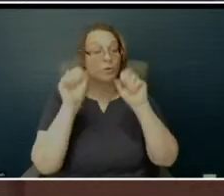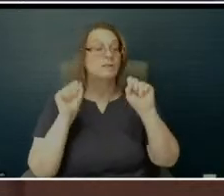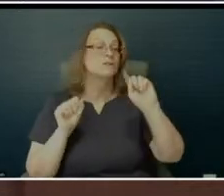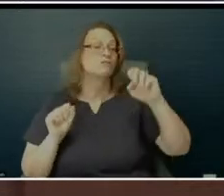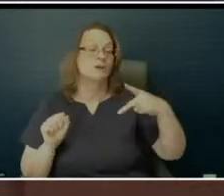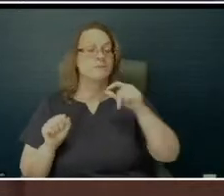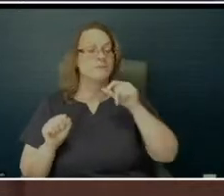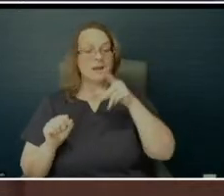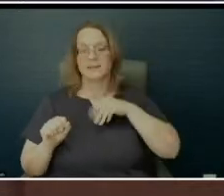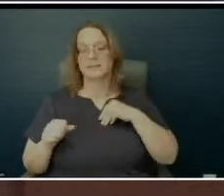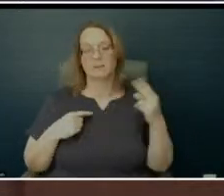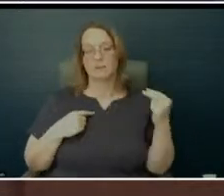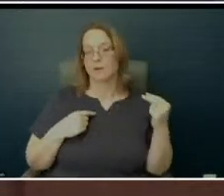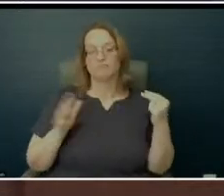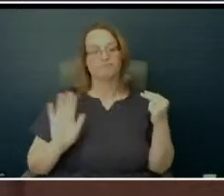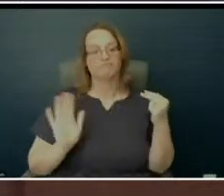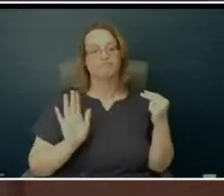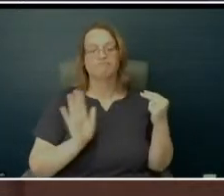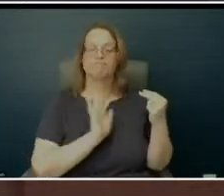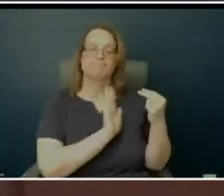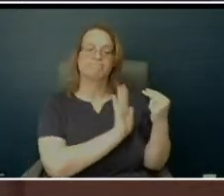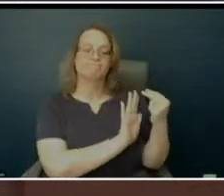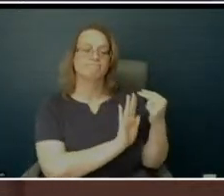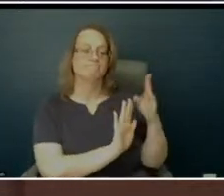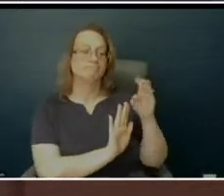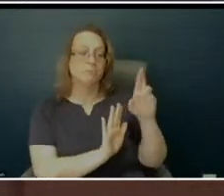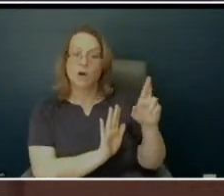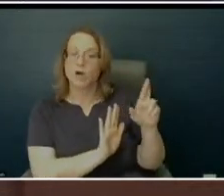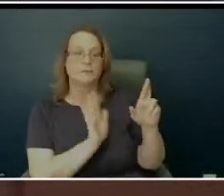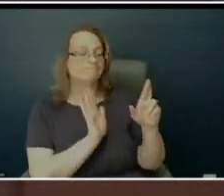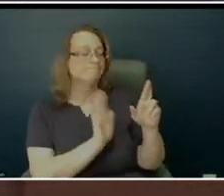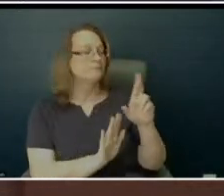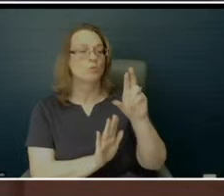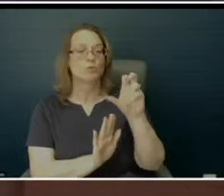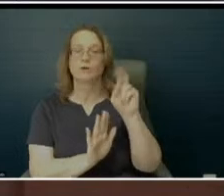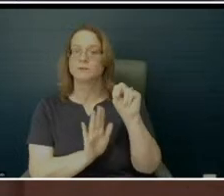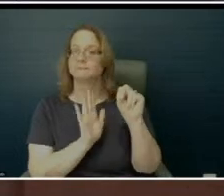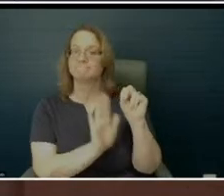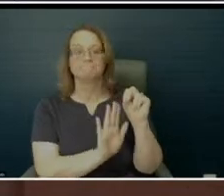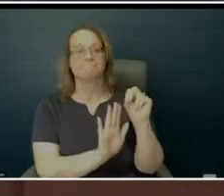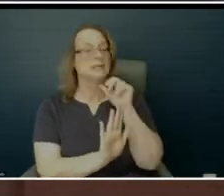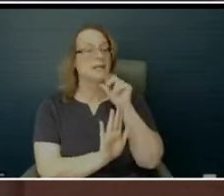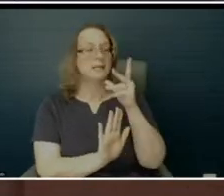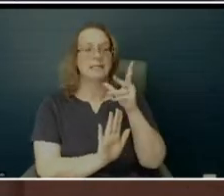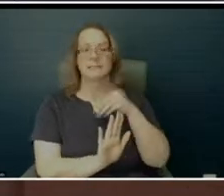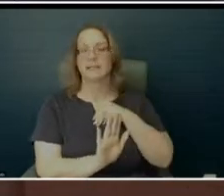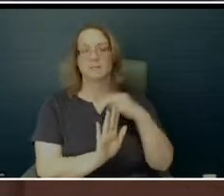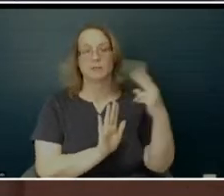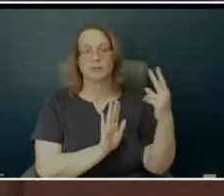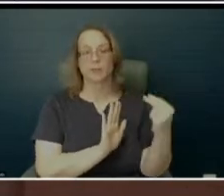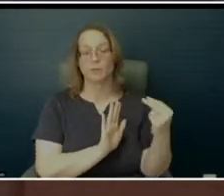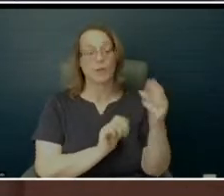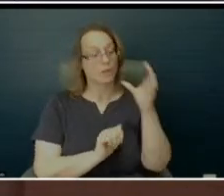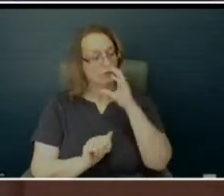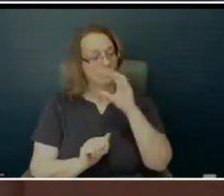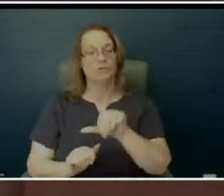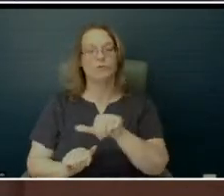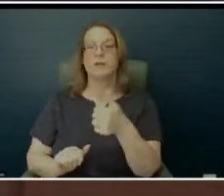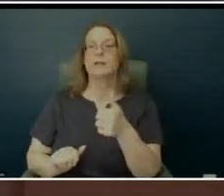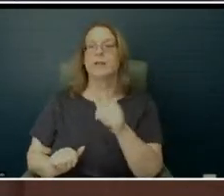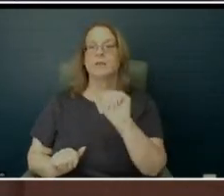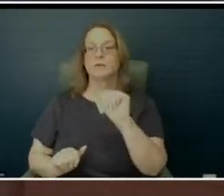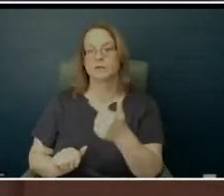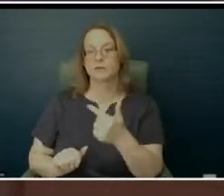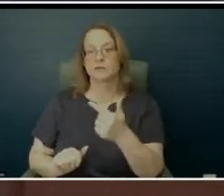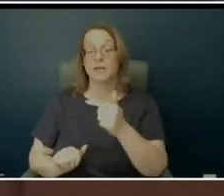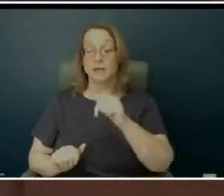Attorney General Barr, and he wouldn't accept it from Mr. Rosen either. So he looked for another Attorney General, his third in